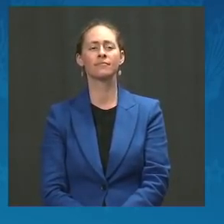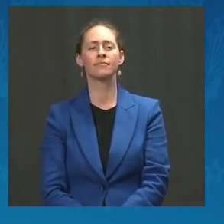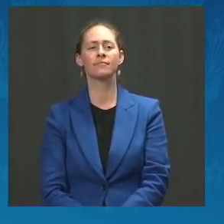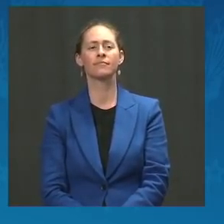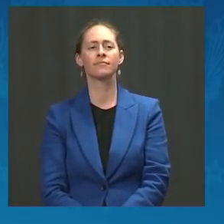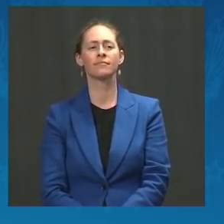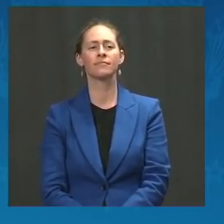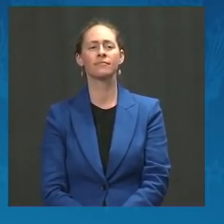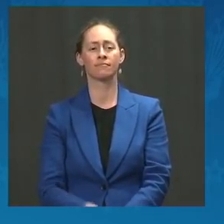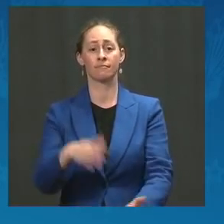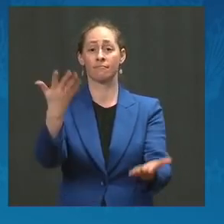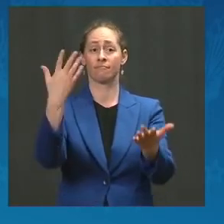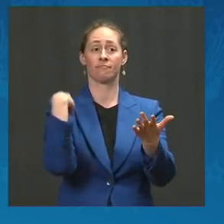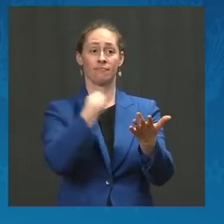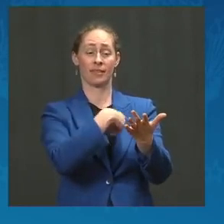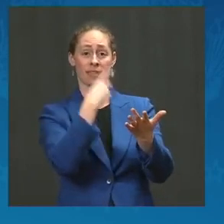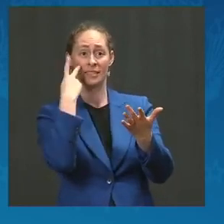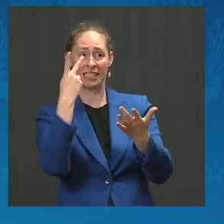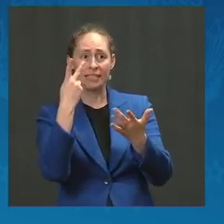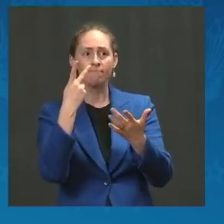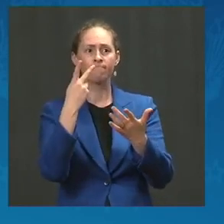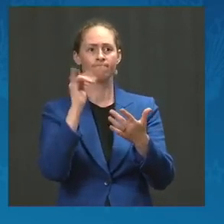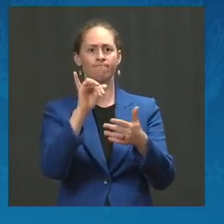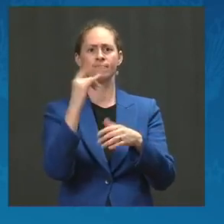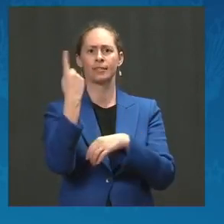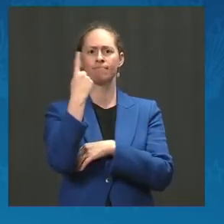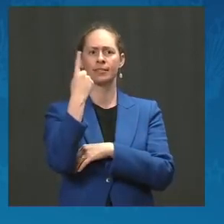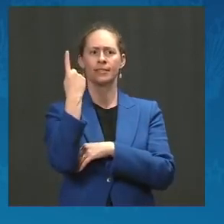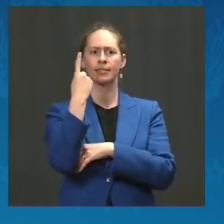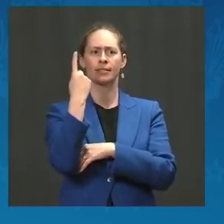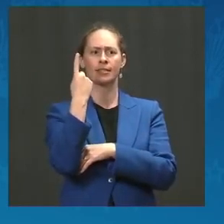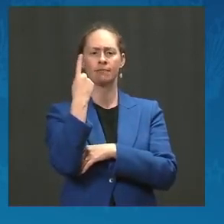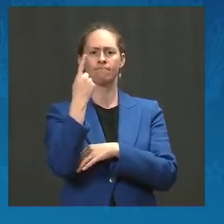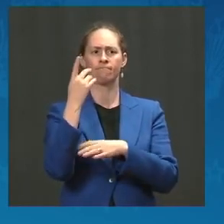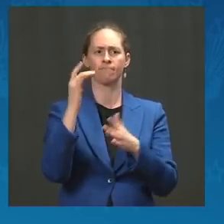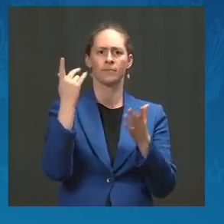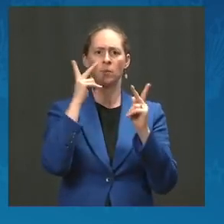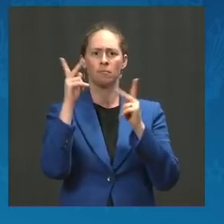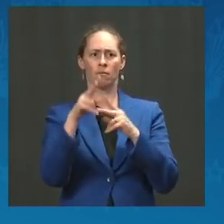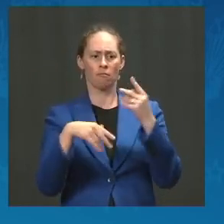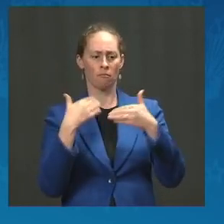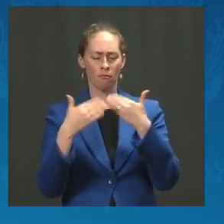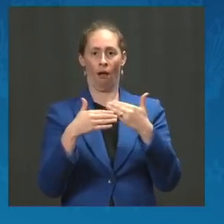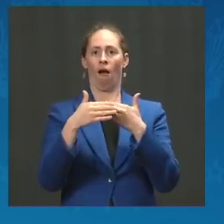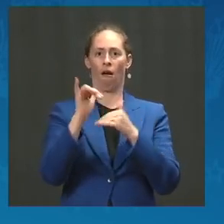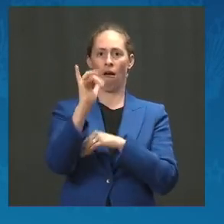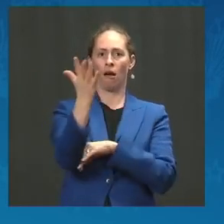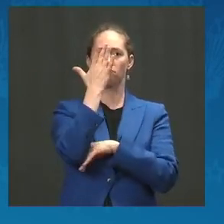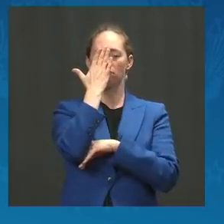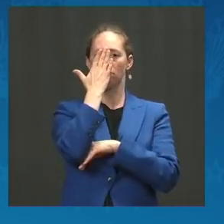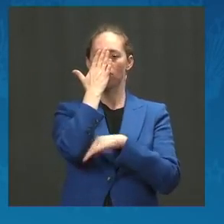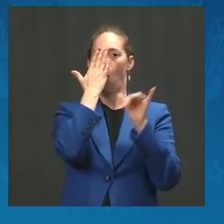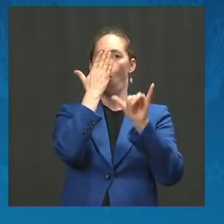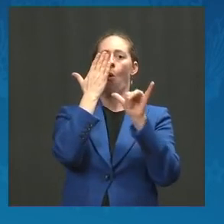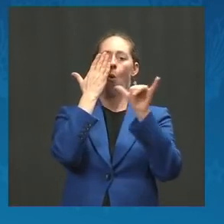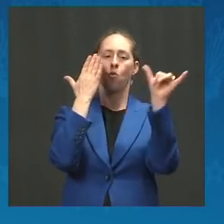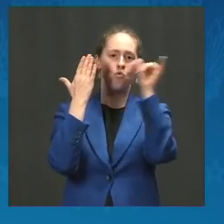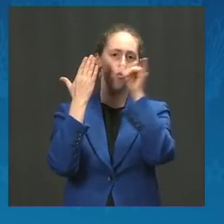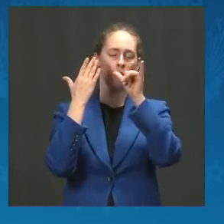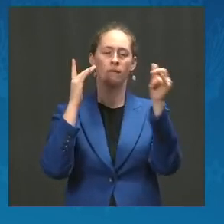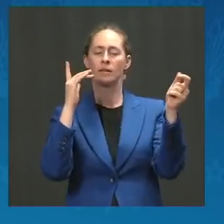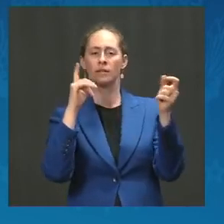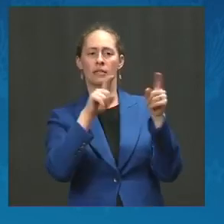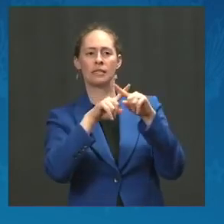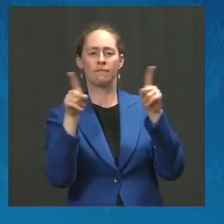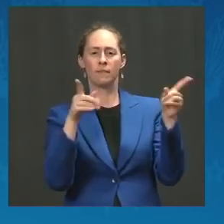wall, then something happens where people realize, oh my Lord, this is really a problem, and they begin to see things. Look, the fact